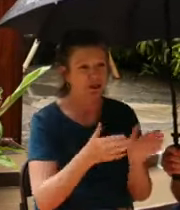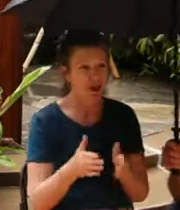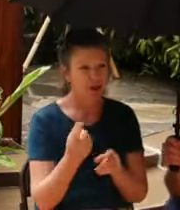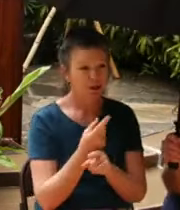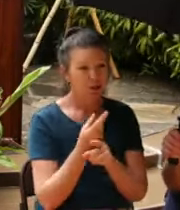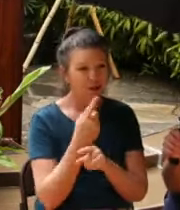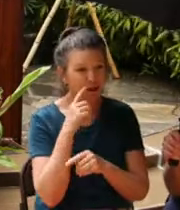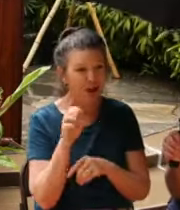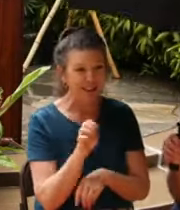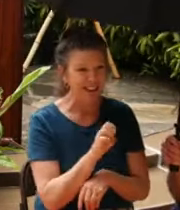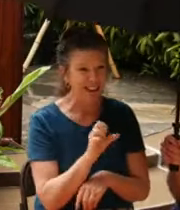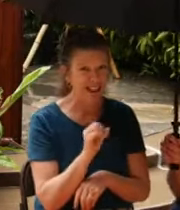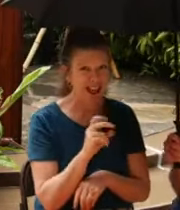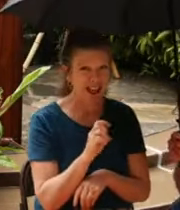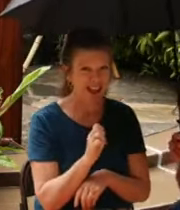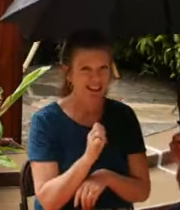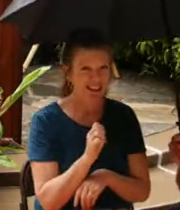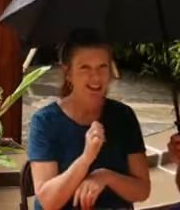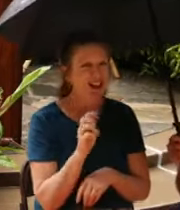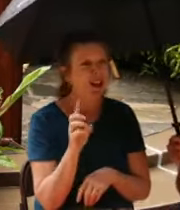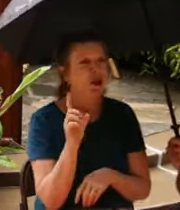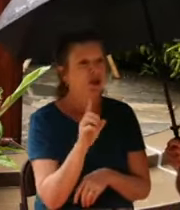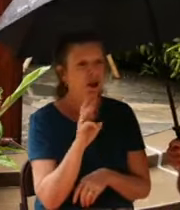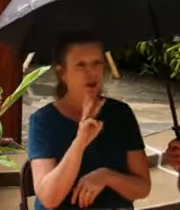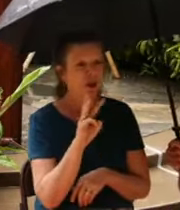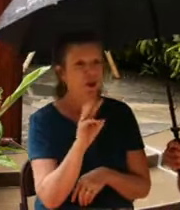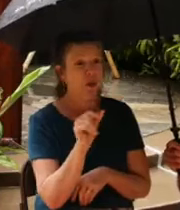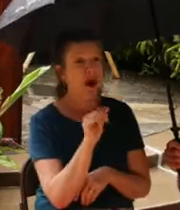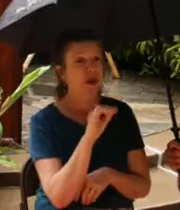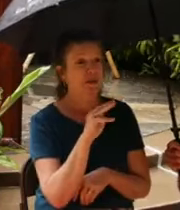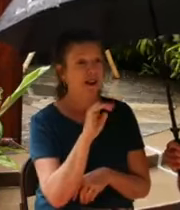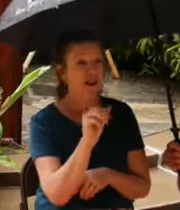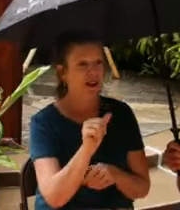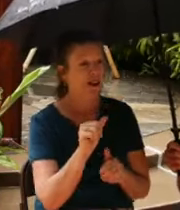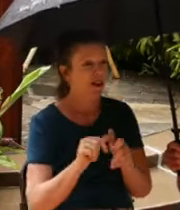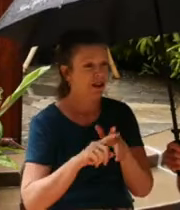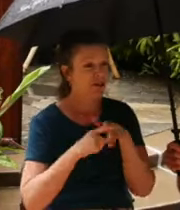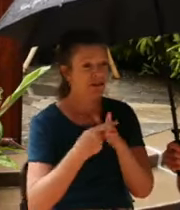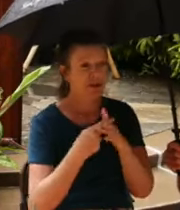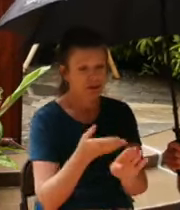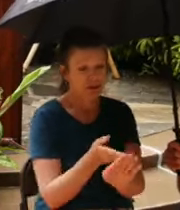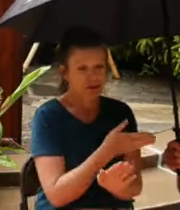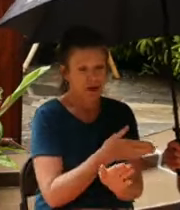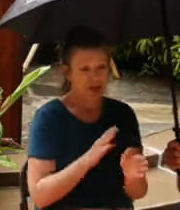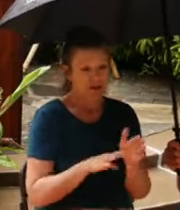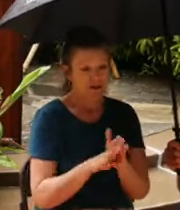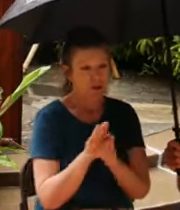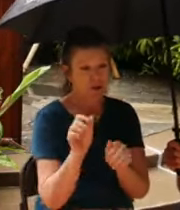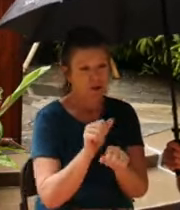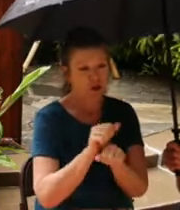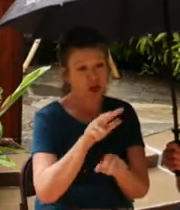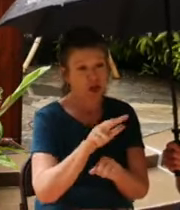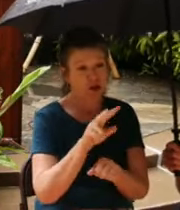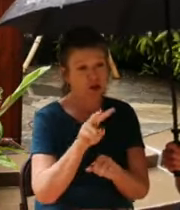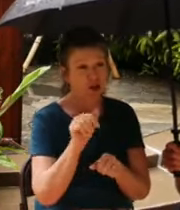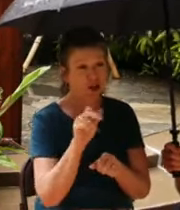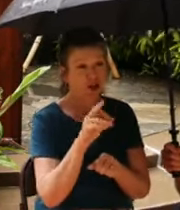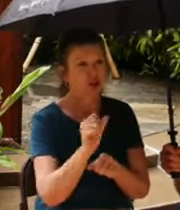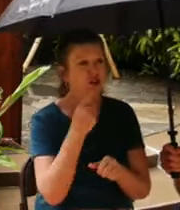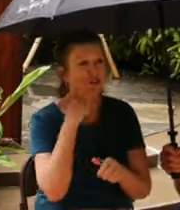east side. In Waimea, we'll begin pre-development work on 32 acres for affordable housing on